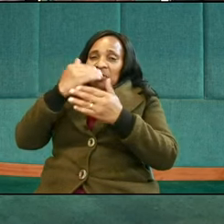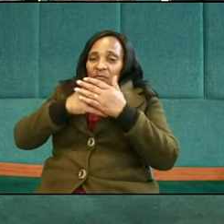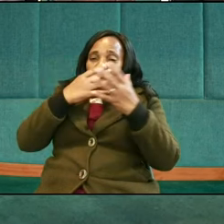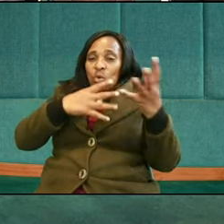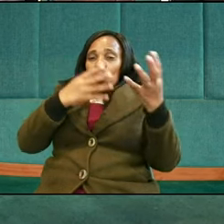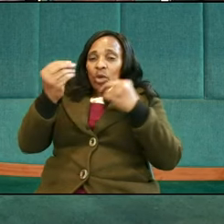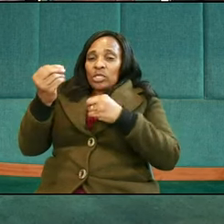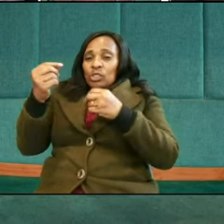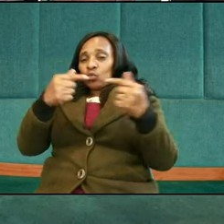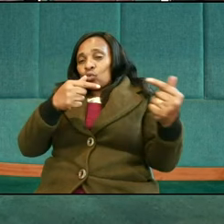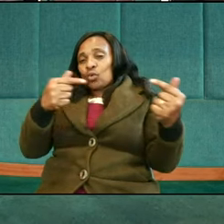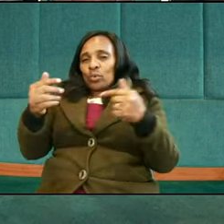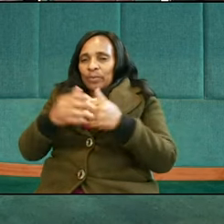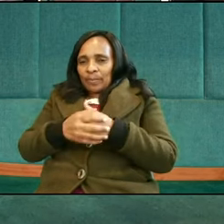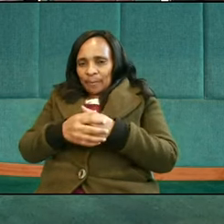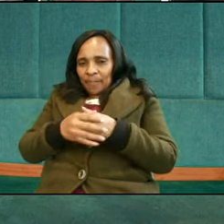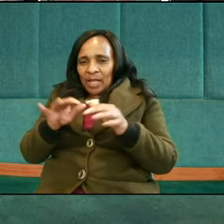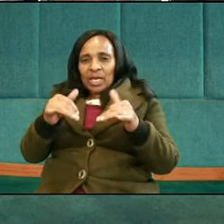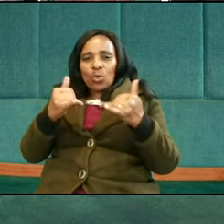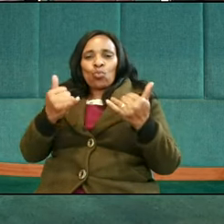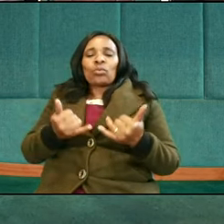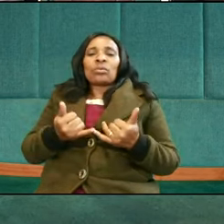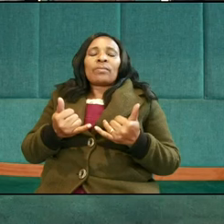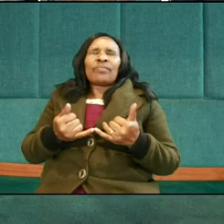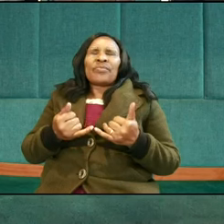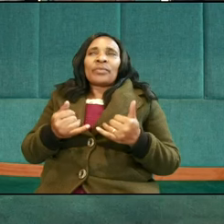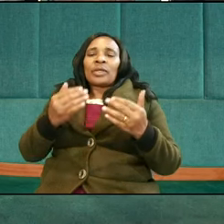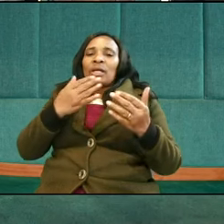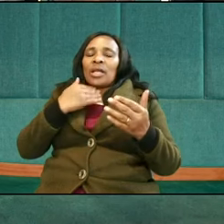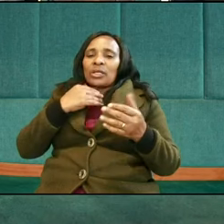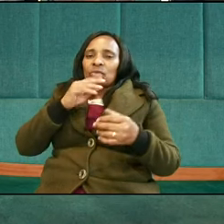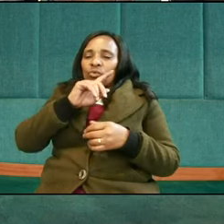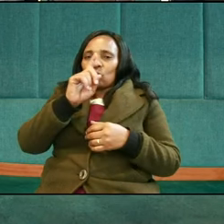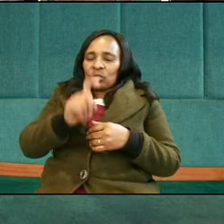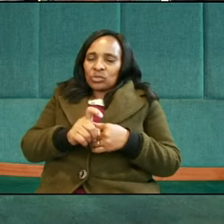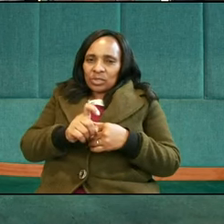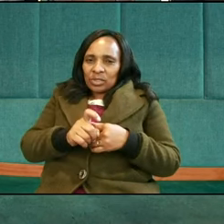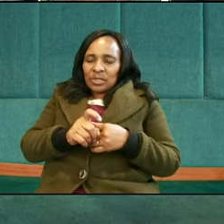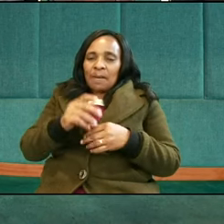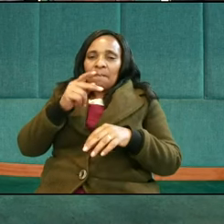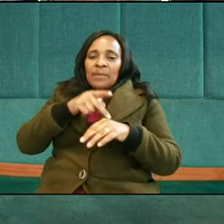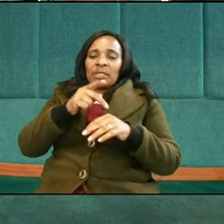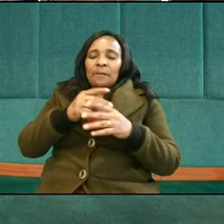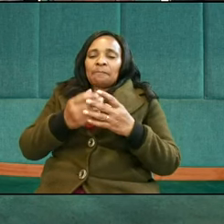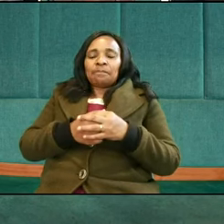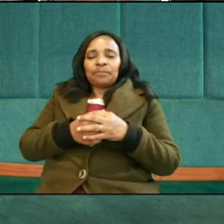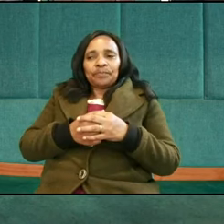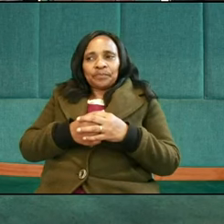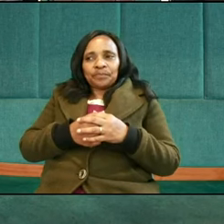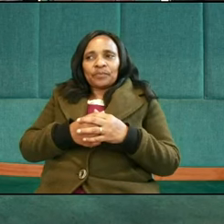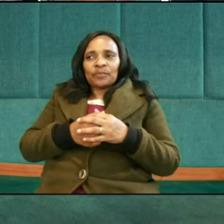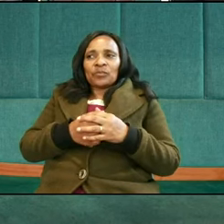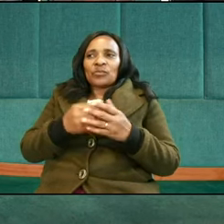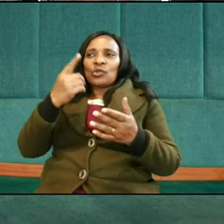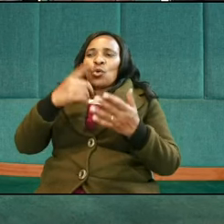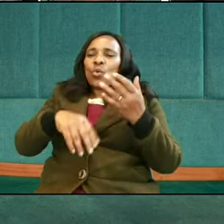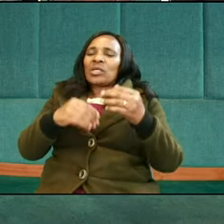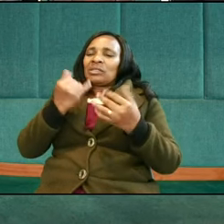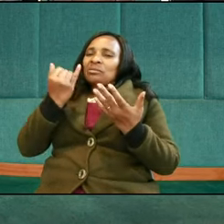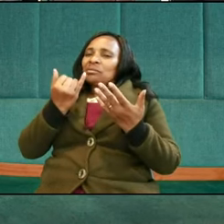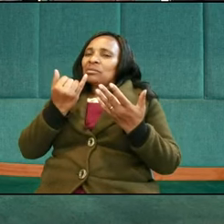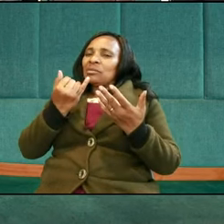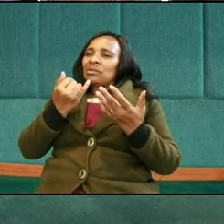went into war. Now, I'd like to pose a question for Peter, perhaps. What is